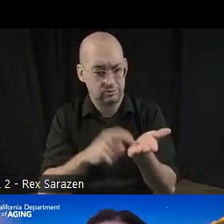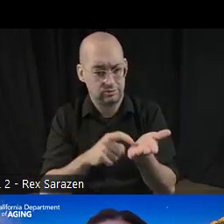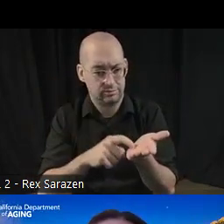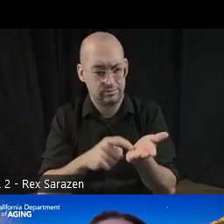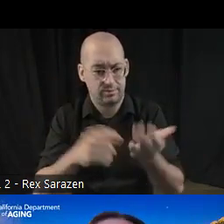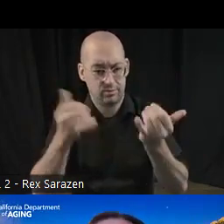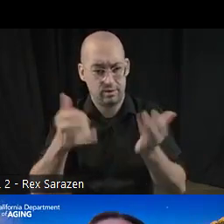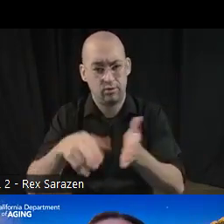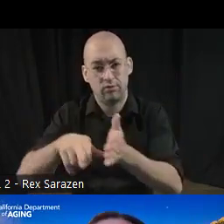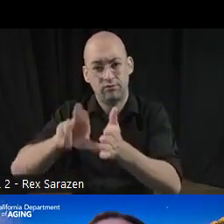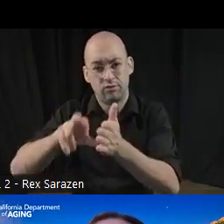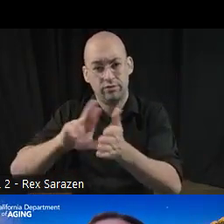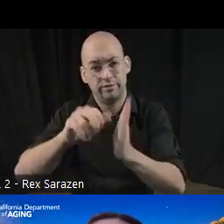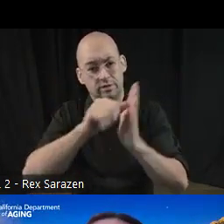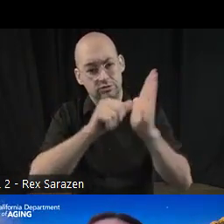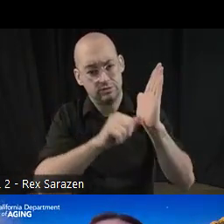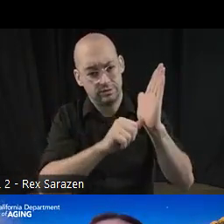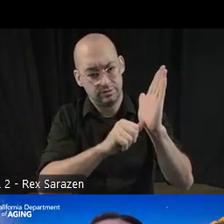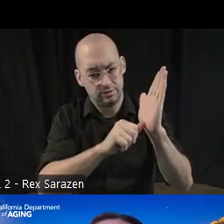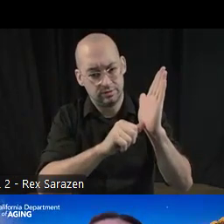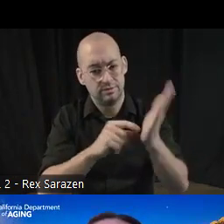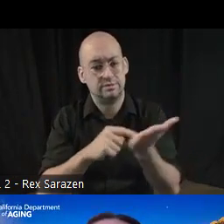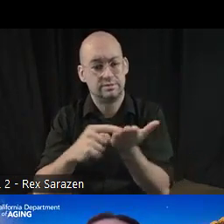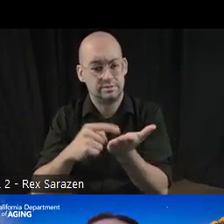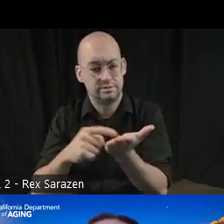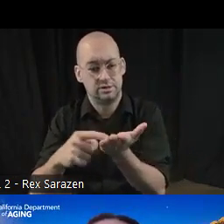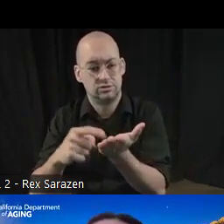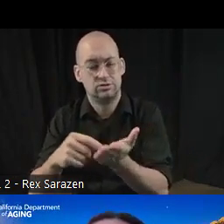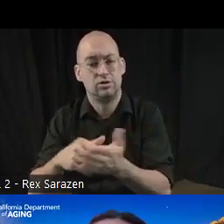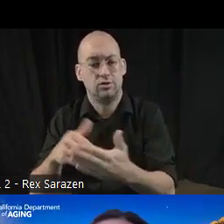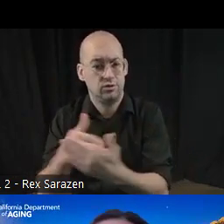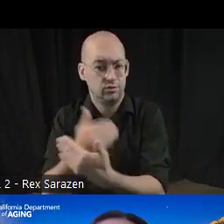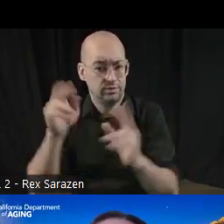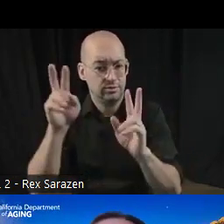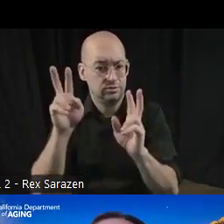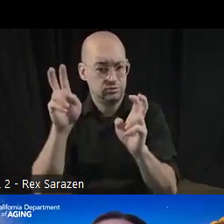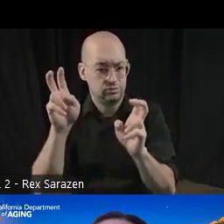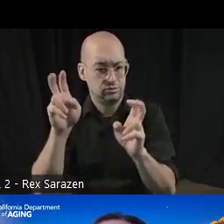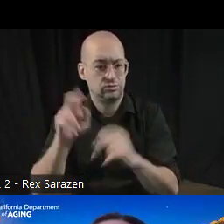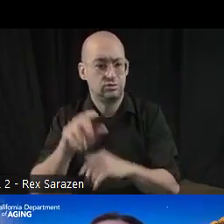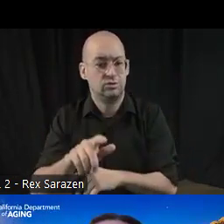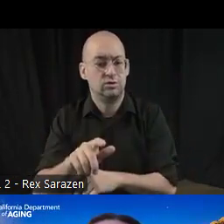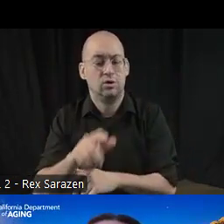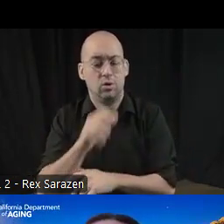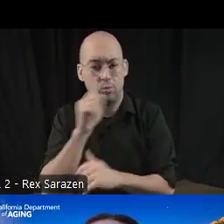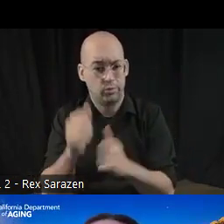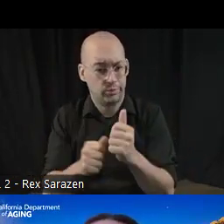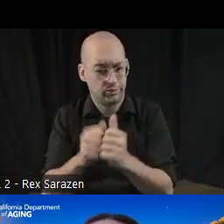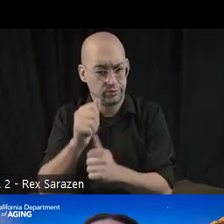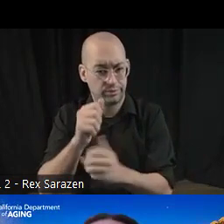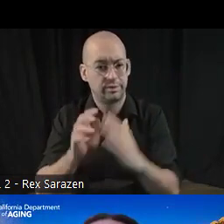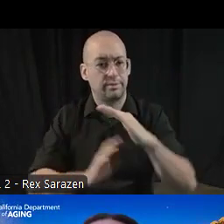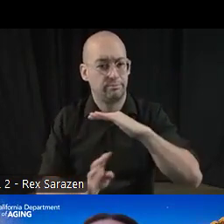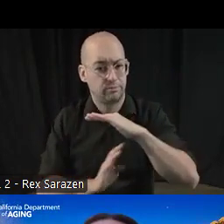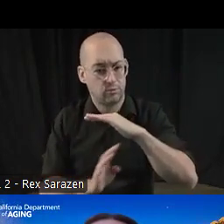the agenda, and then we'll have a discussion on current issues faced by older immigrants. We'll dive into our Aging and